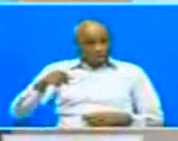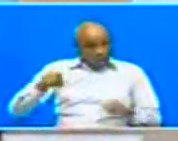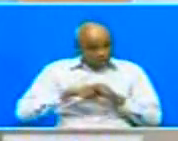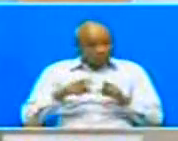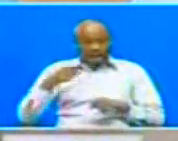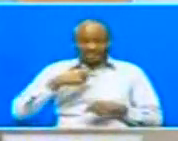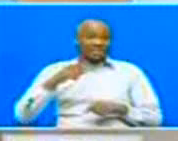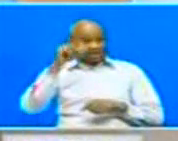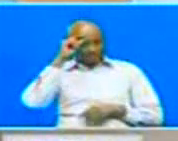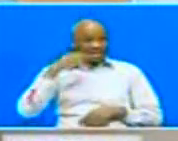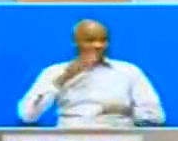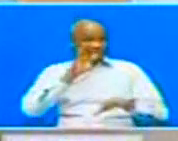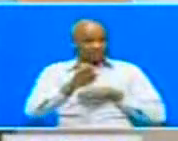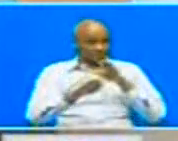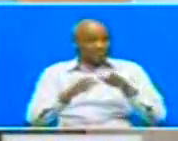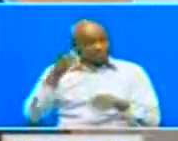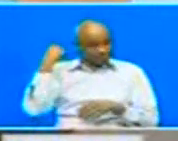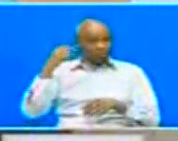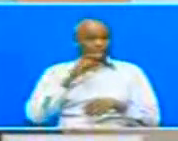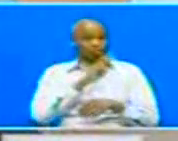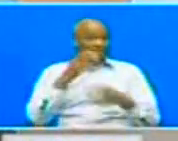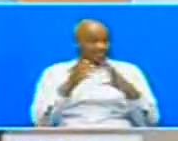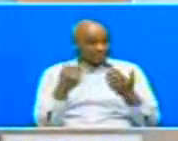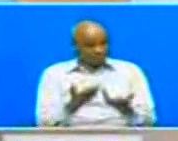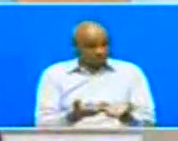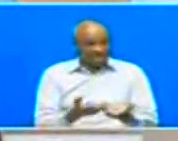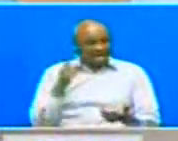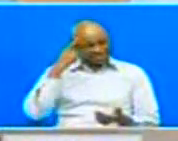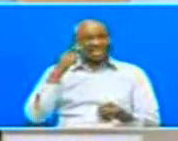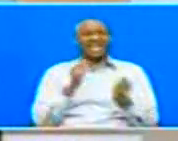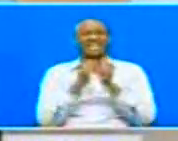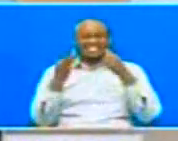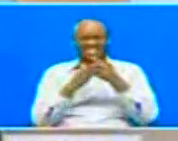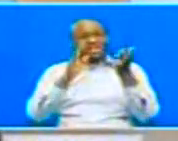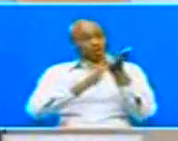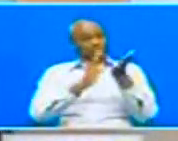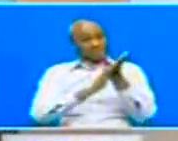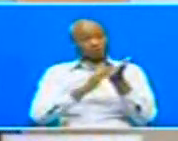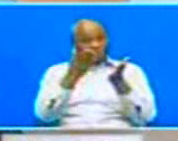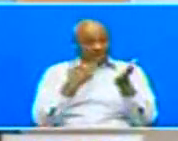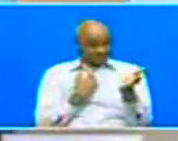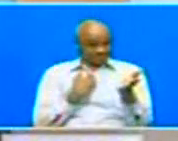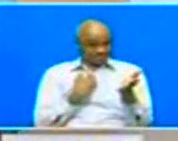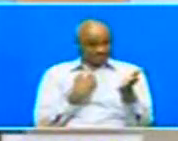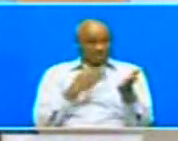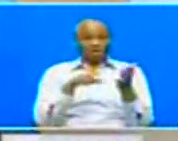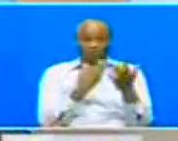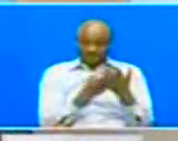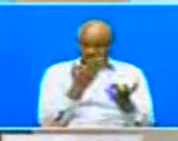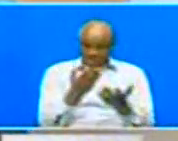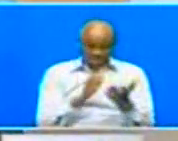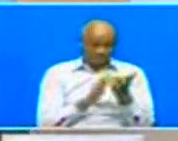has to be taken, and we said this even in our Westgate report, we had I think there were 18 recommendations which were aimed